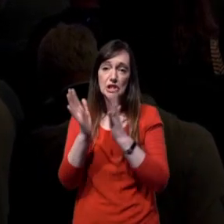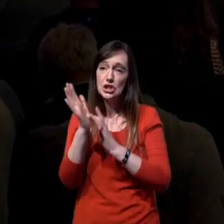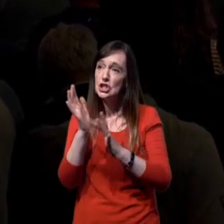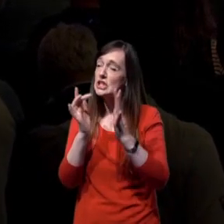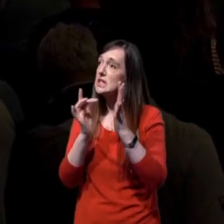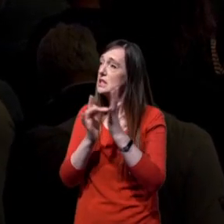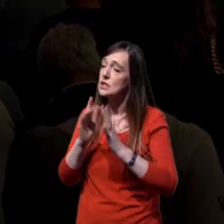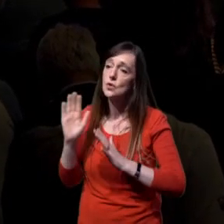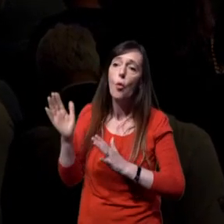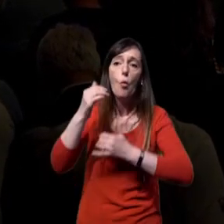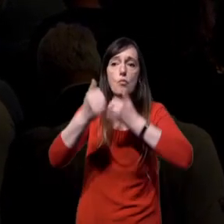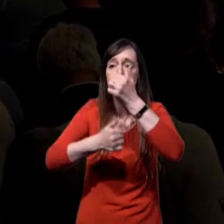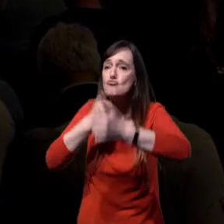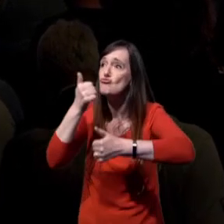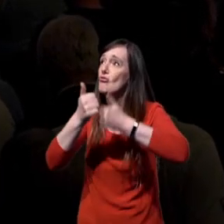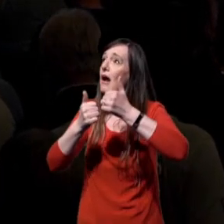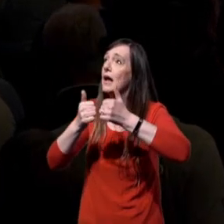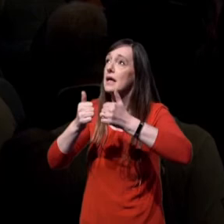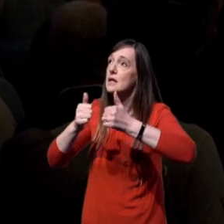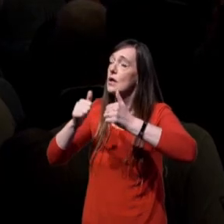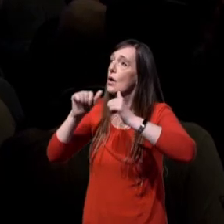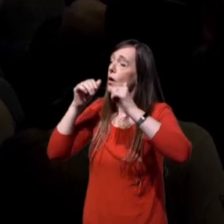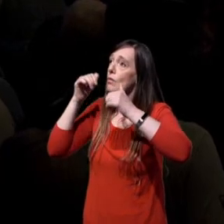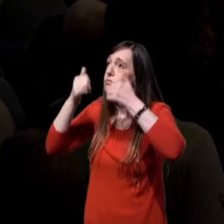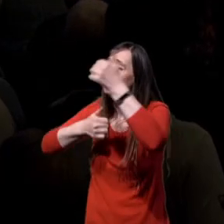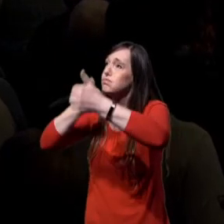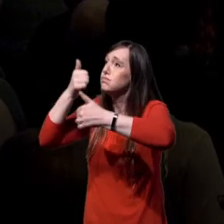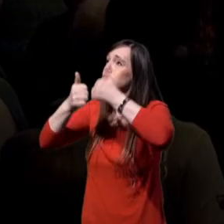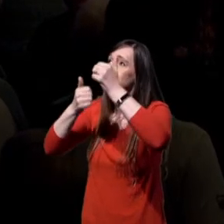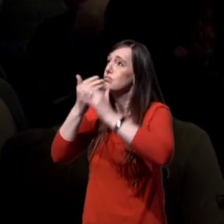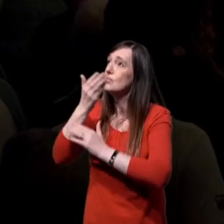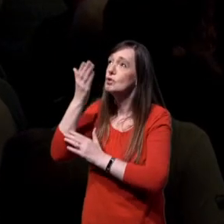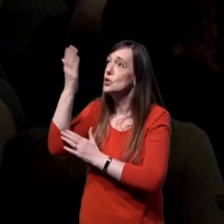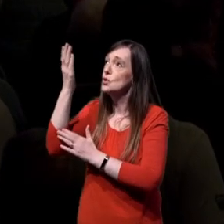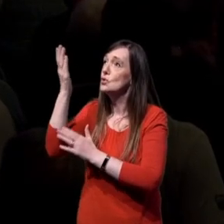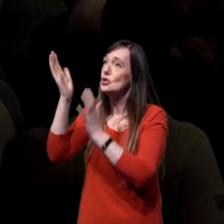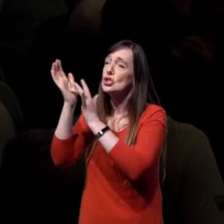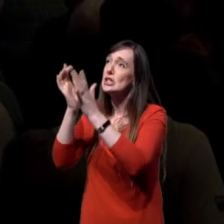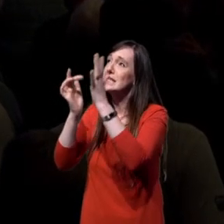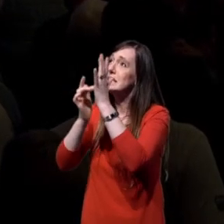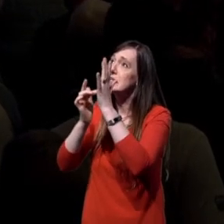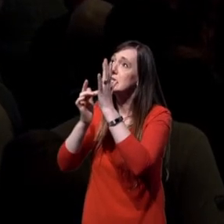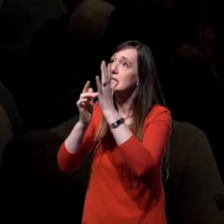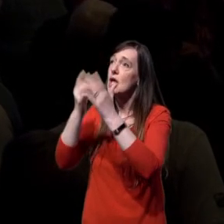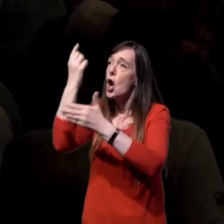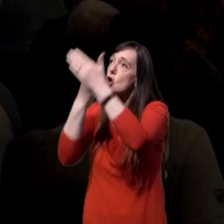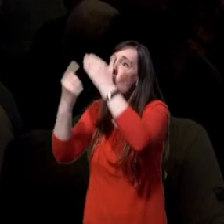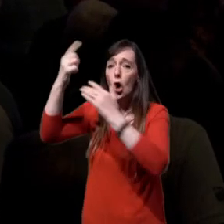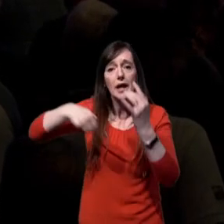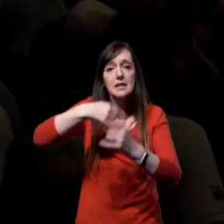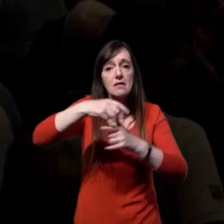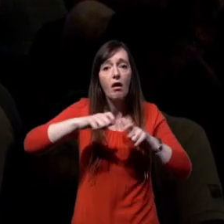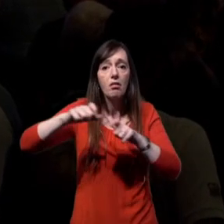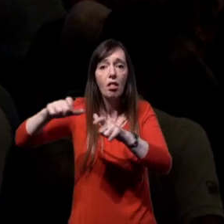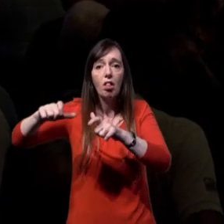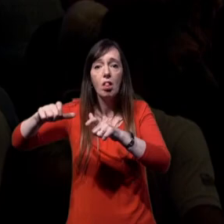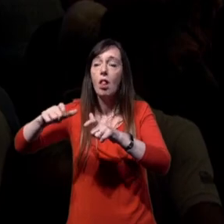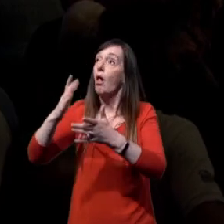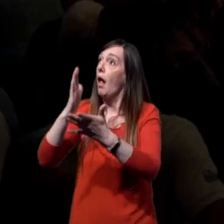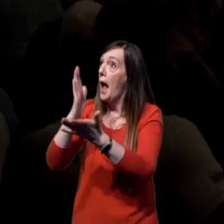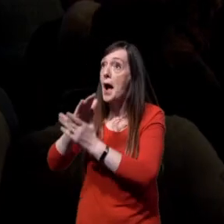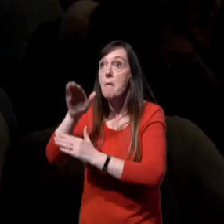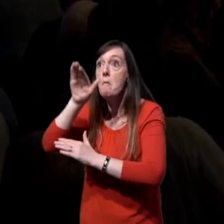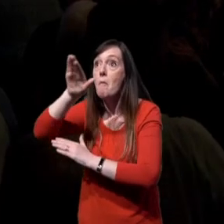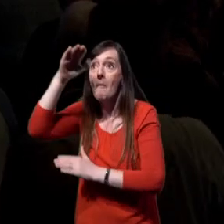all praise, all glory belongs to you, Jesus, God eternal, God forever, God who will come again and take